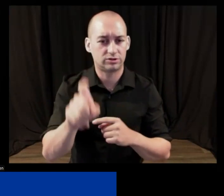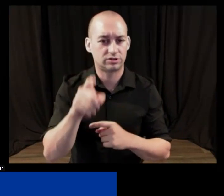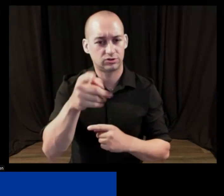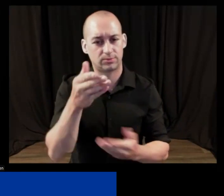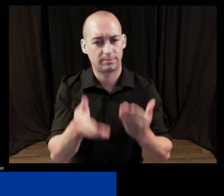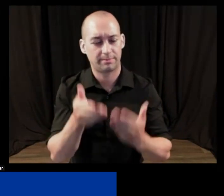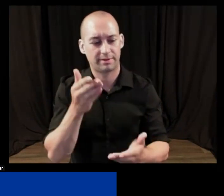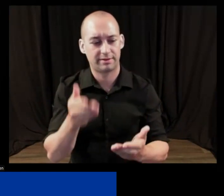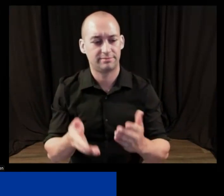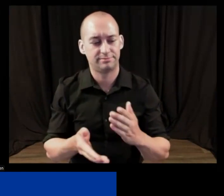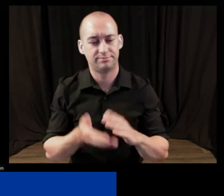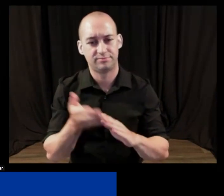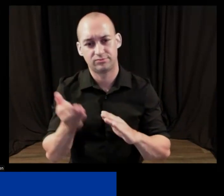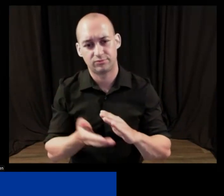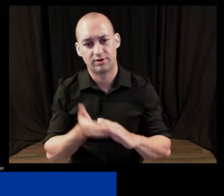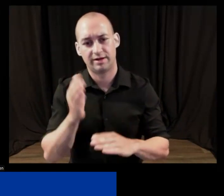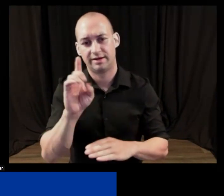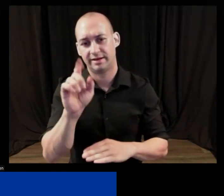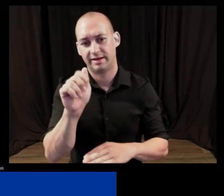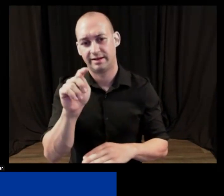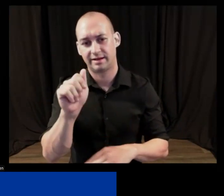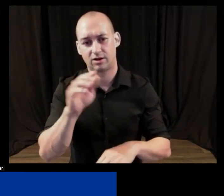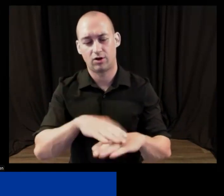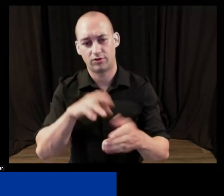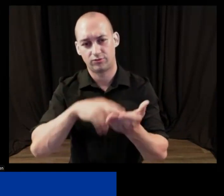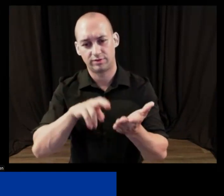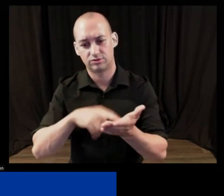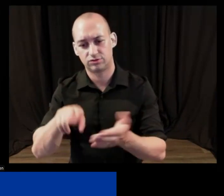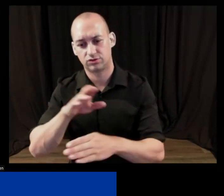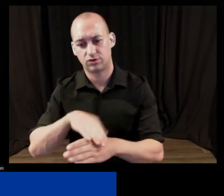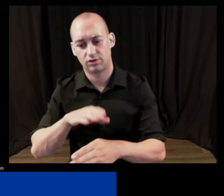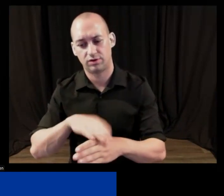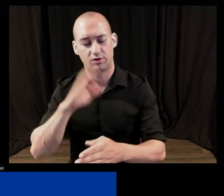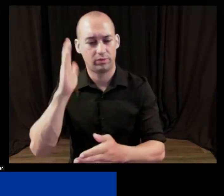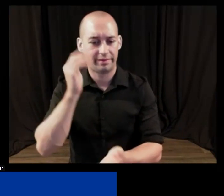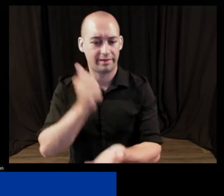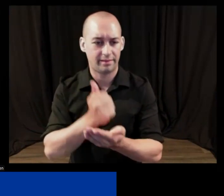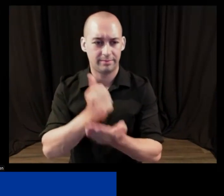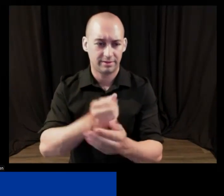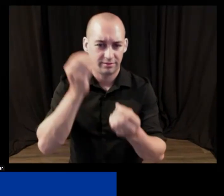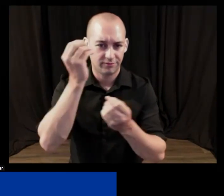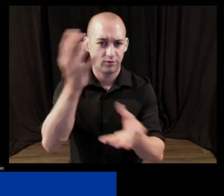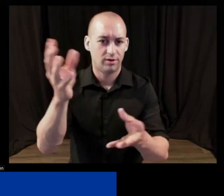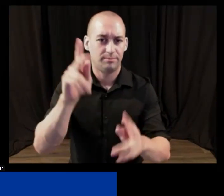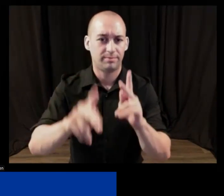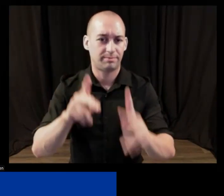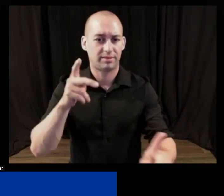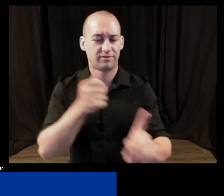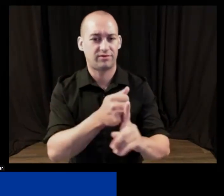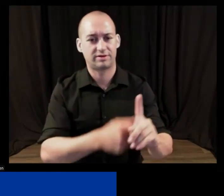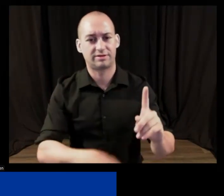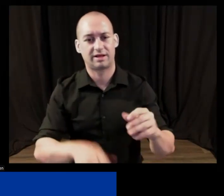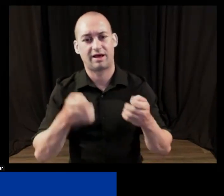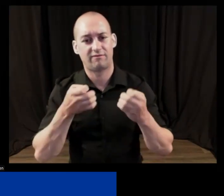running data on or doing research around that would help inform stakeholders' efforts that are all pointed in the